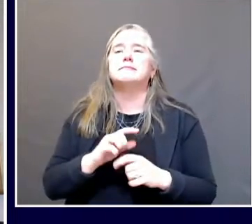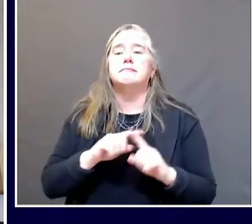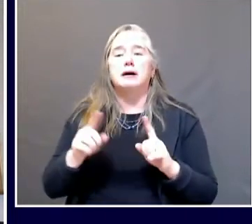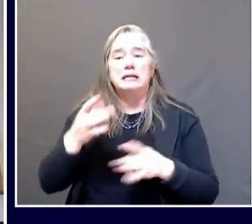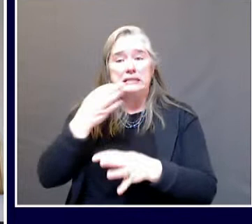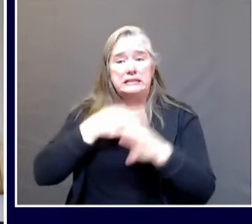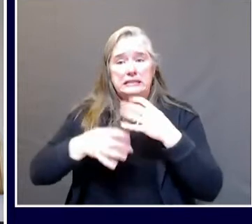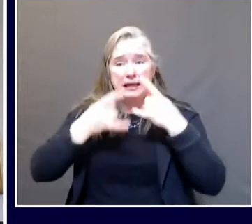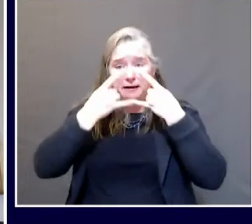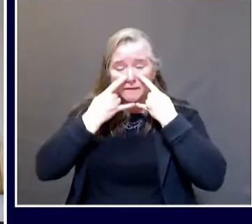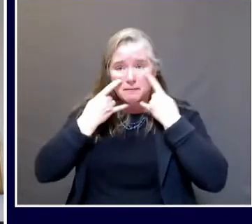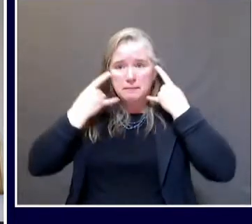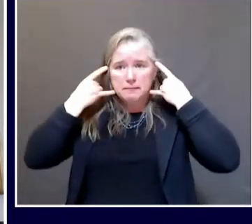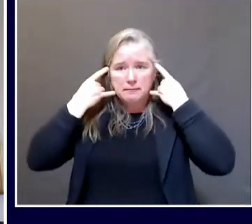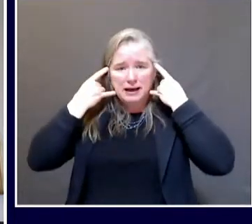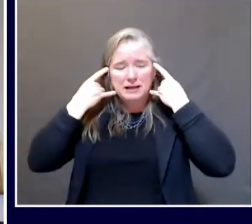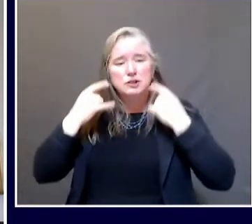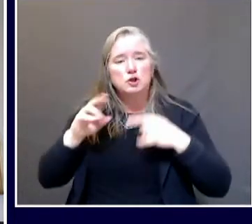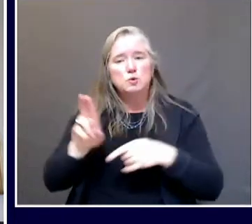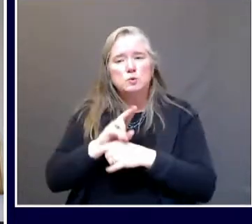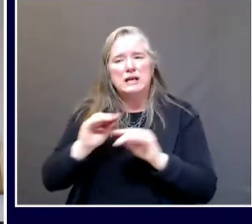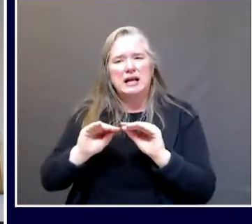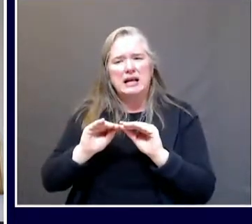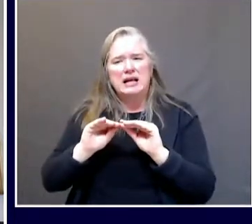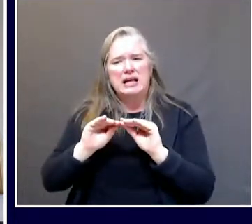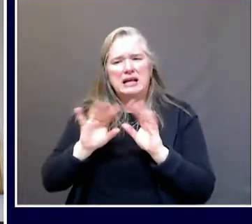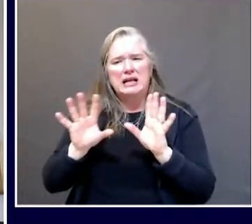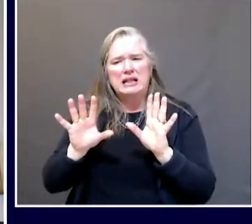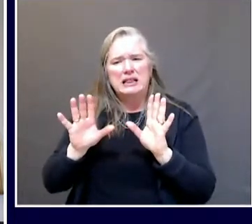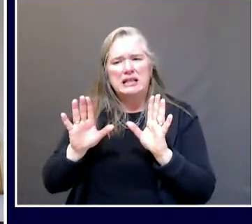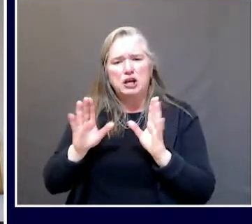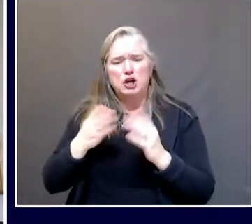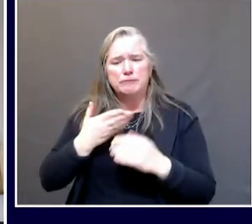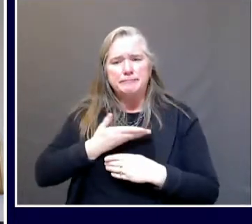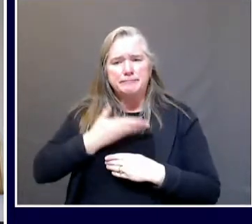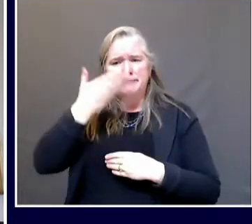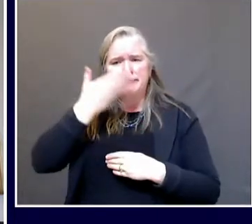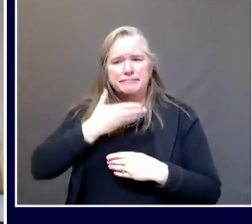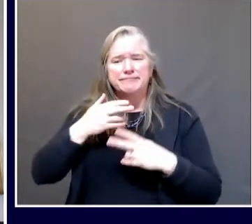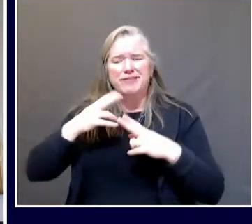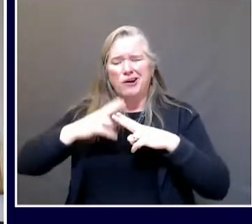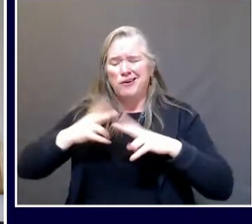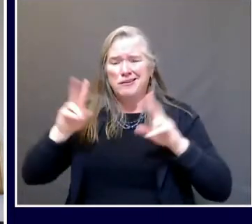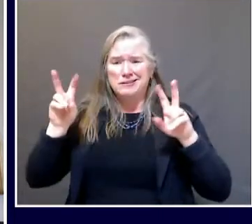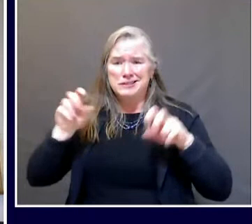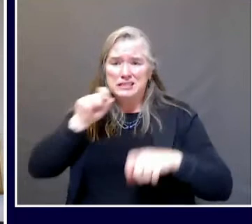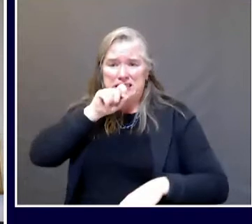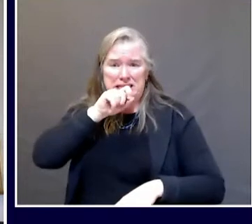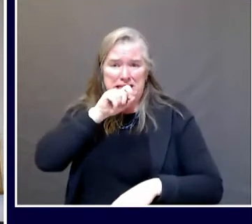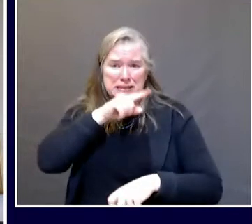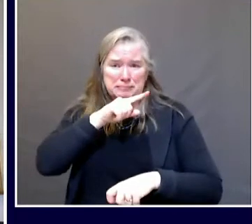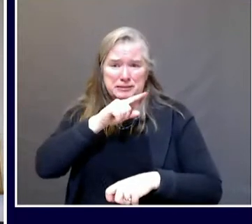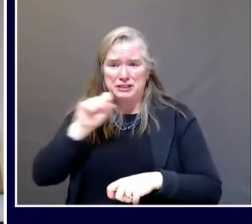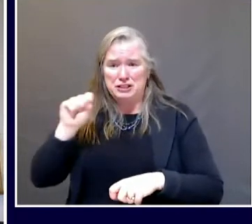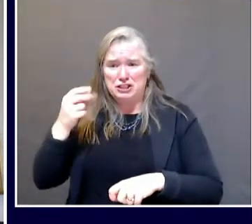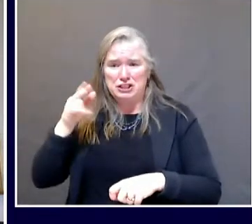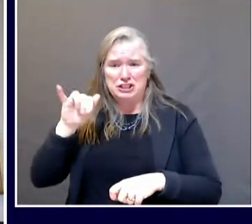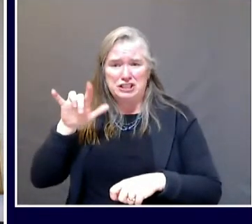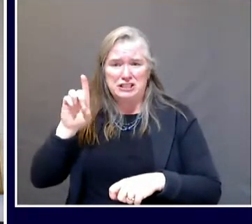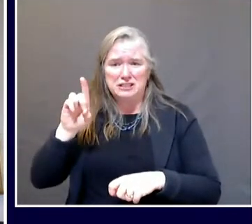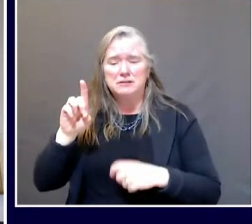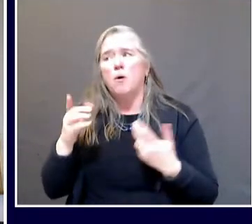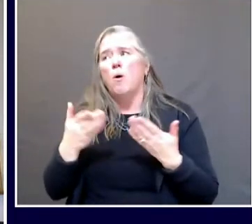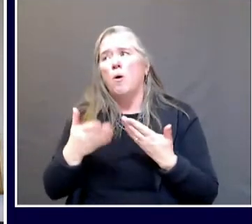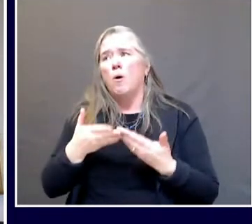type devices, which are sometimes called spit shields, and that sort of resemble orthodontics